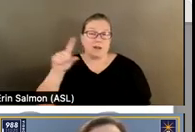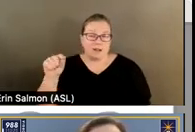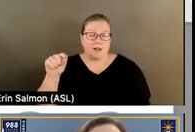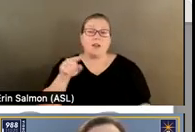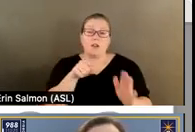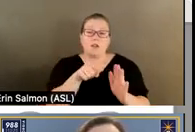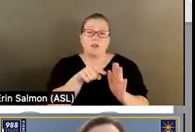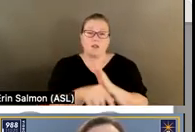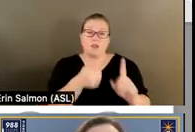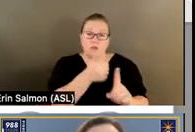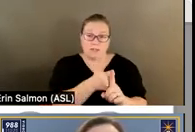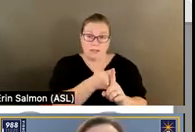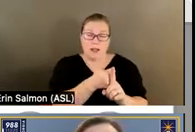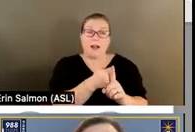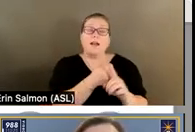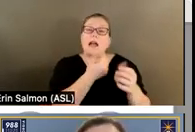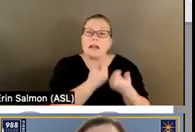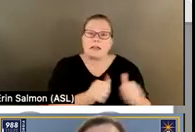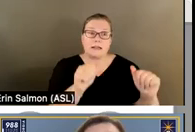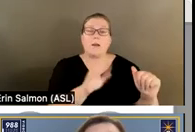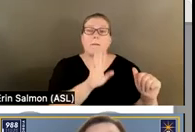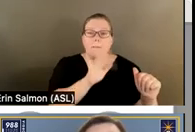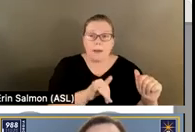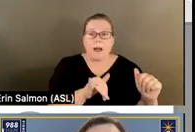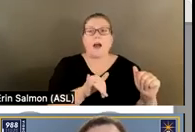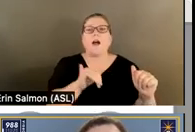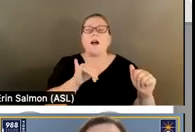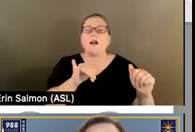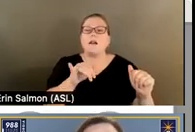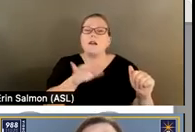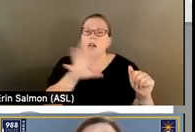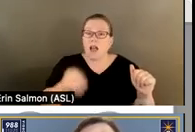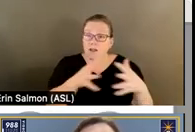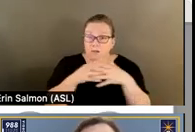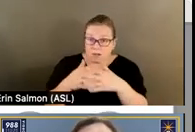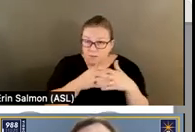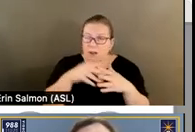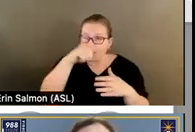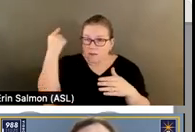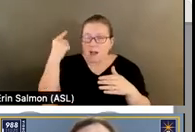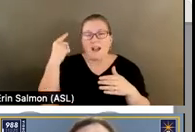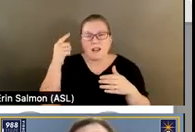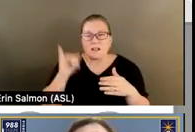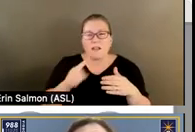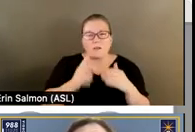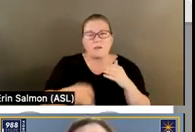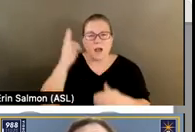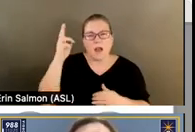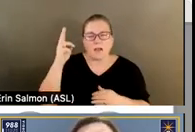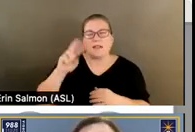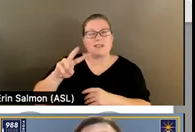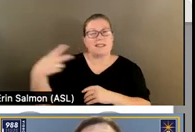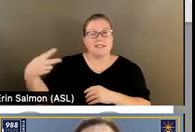by suicide for African-American population has risen, and that in 2019, suicide was the second leading cause of death for